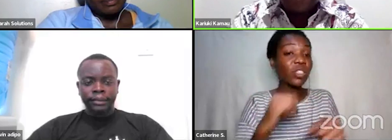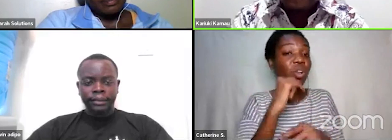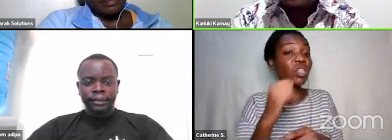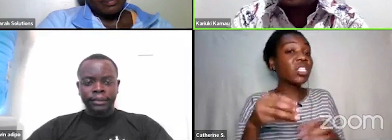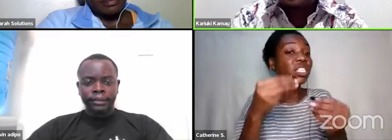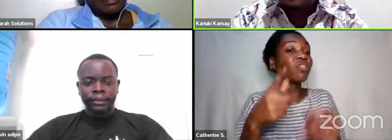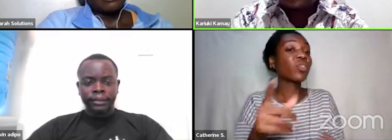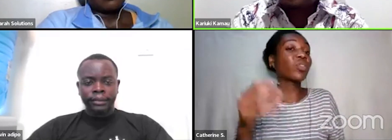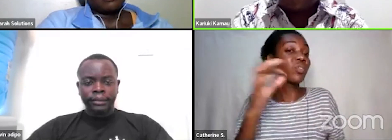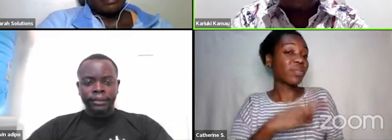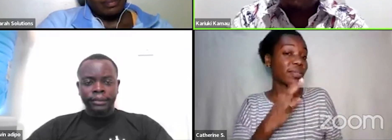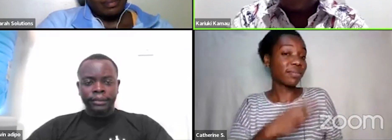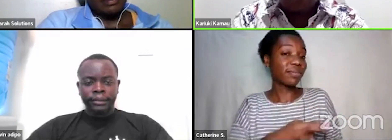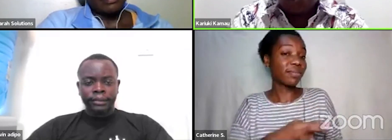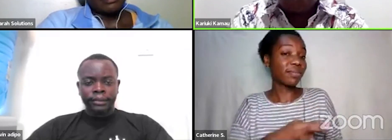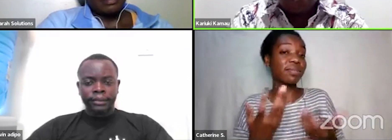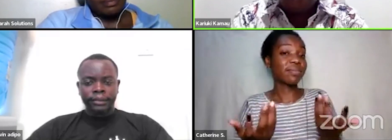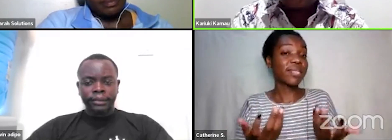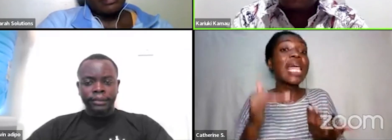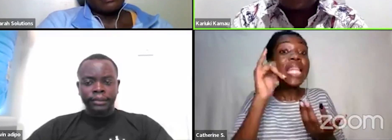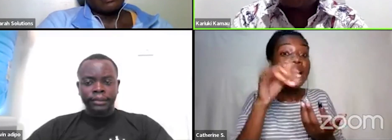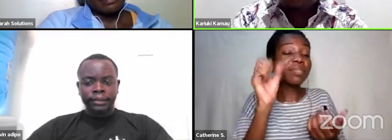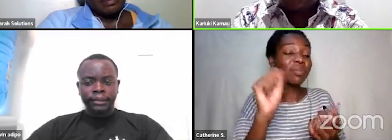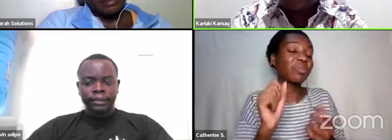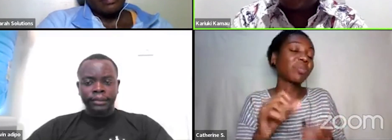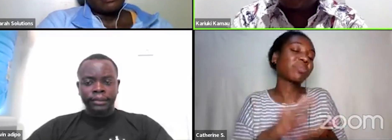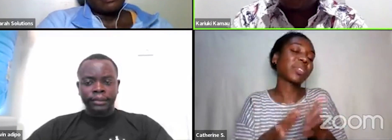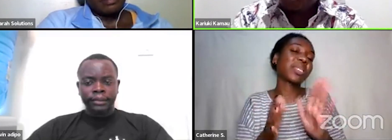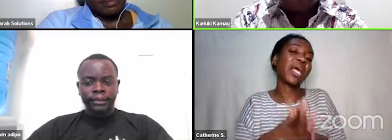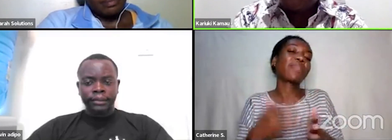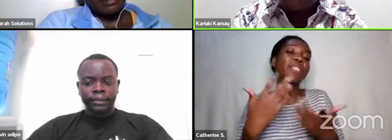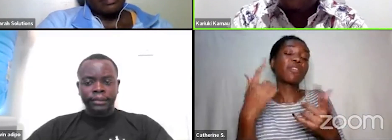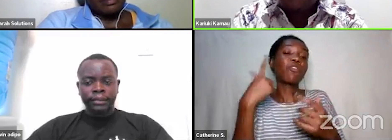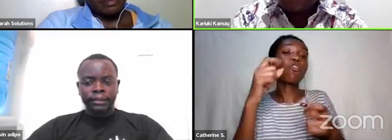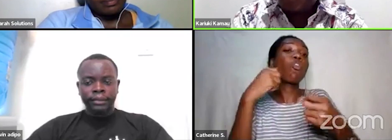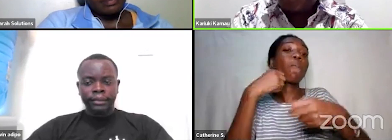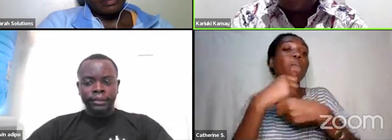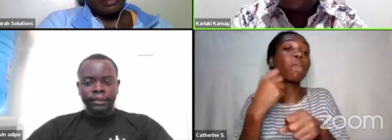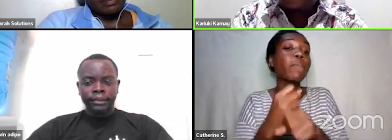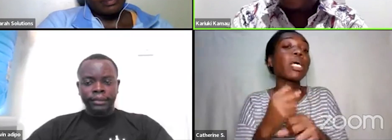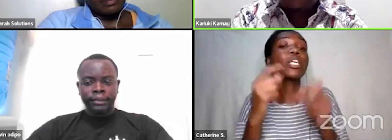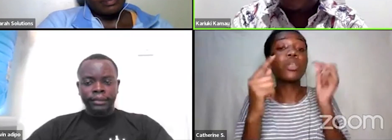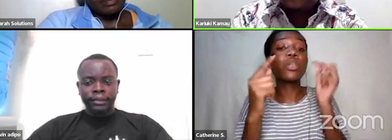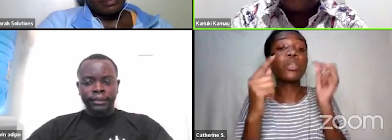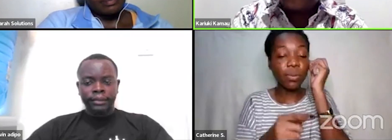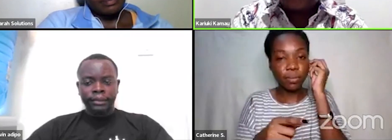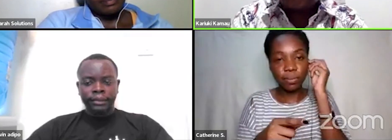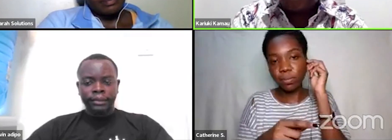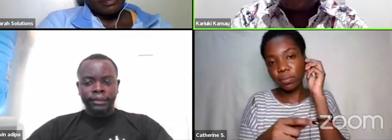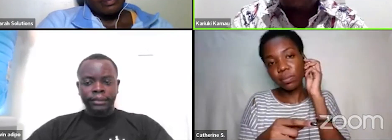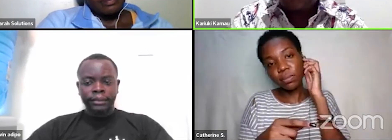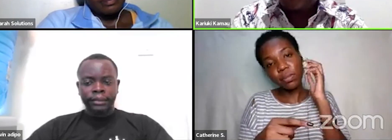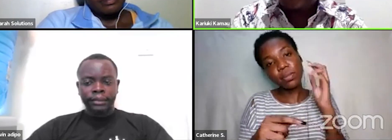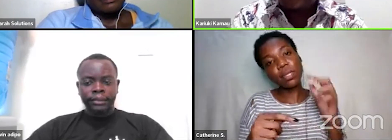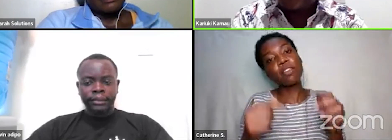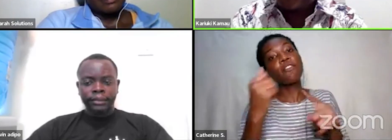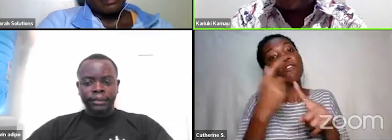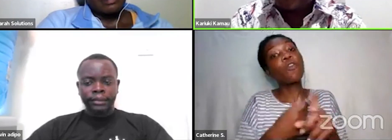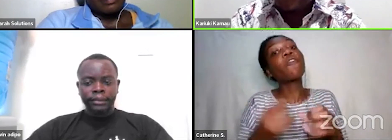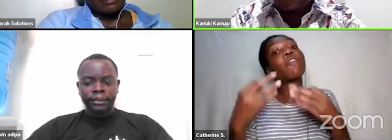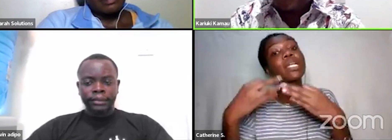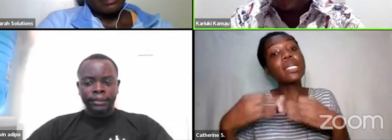income? That can be a clue of something to make it to. From a free venture, you make